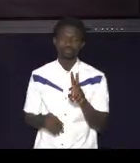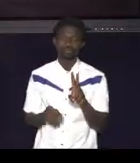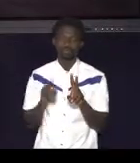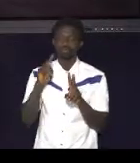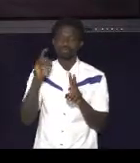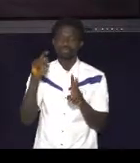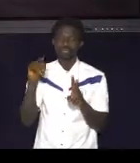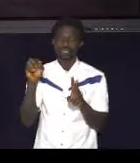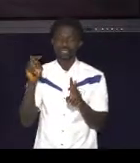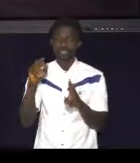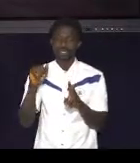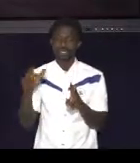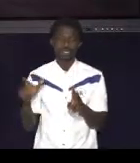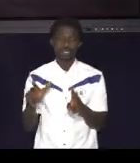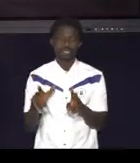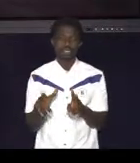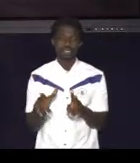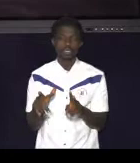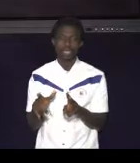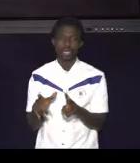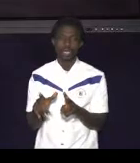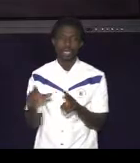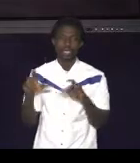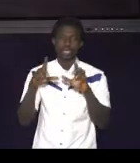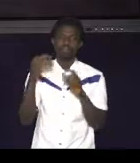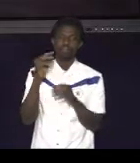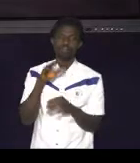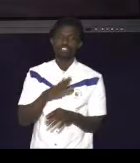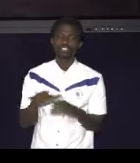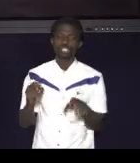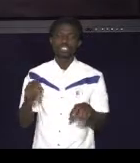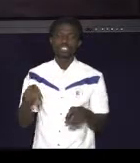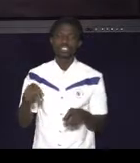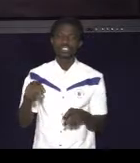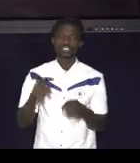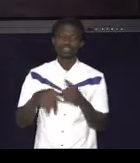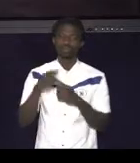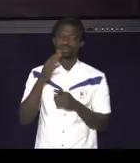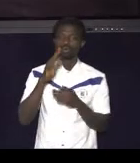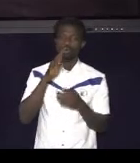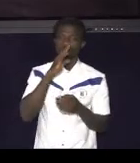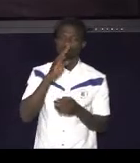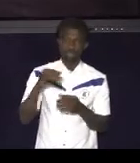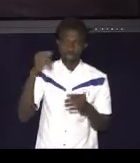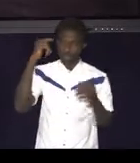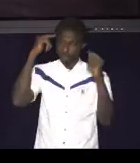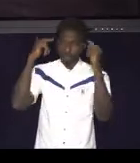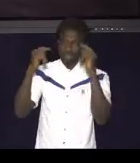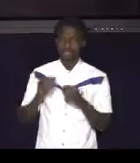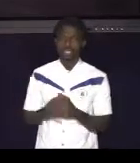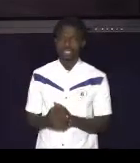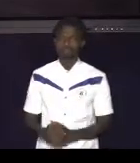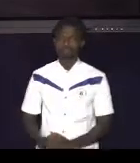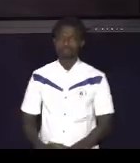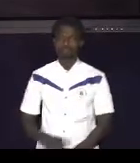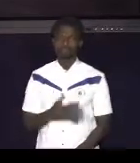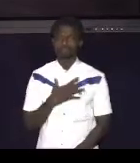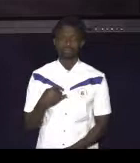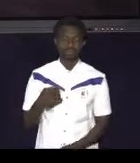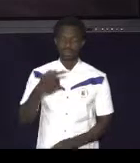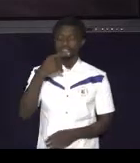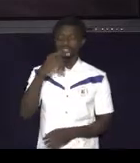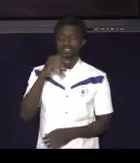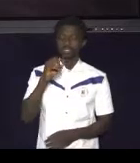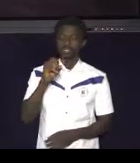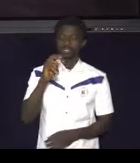status of the child is also needed to be considered. Nutritional status of the child is also there,